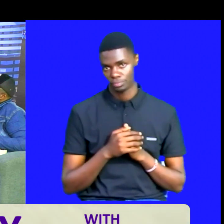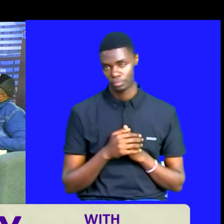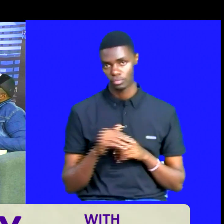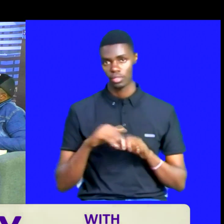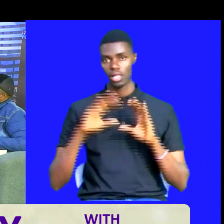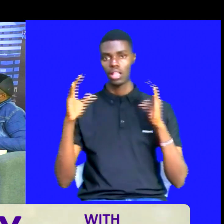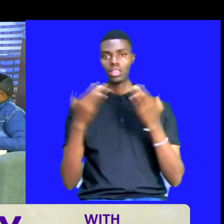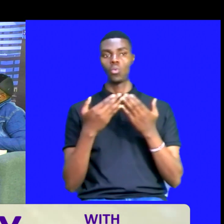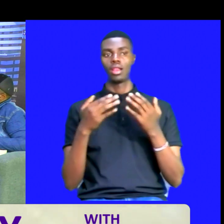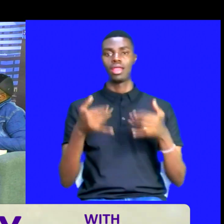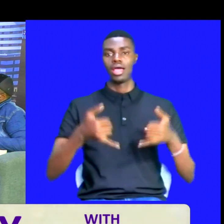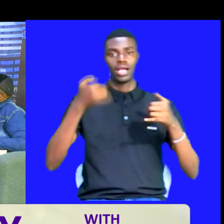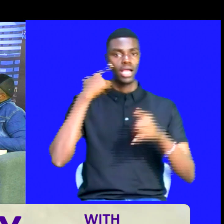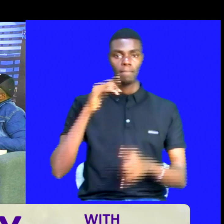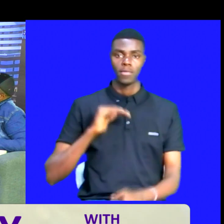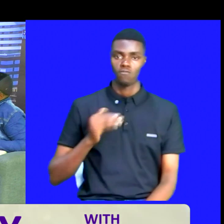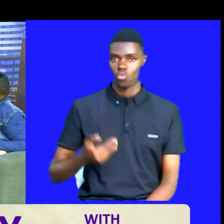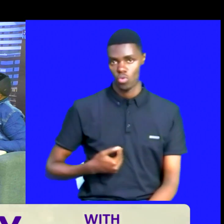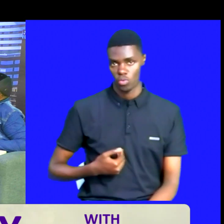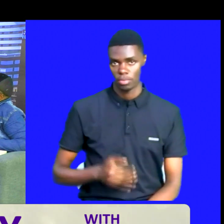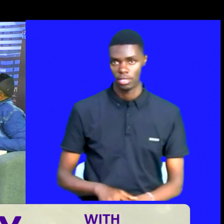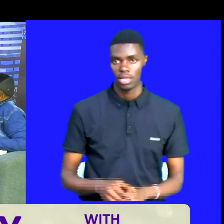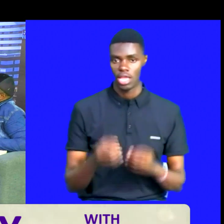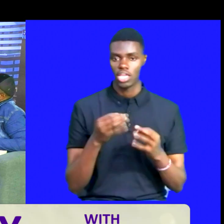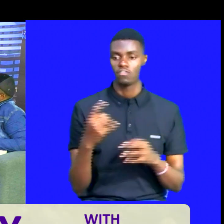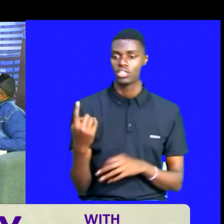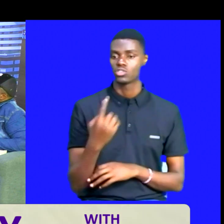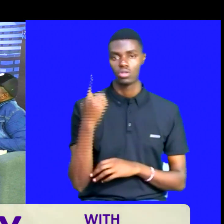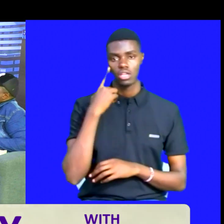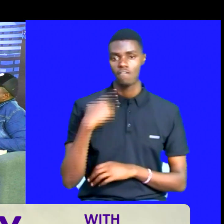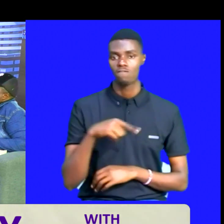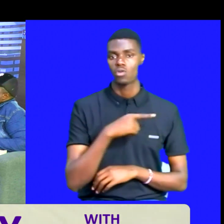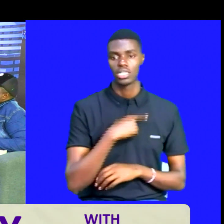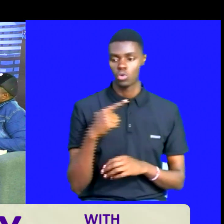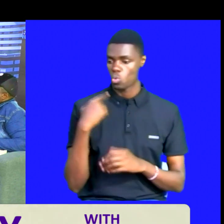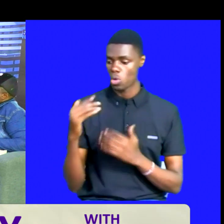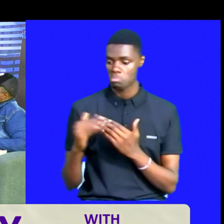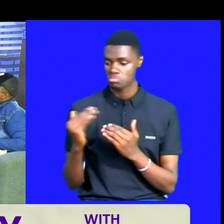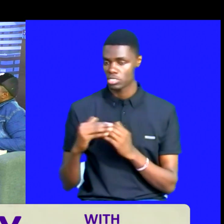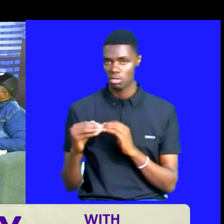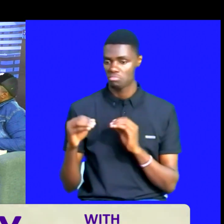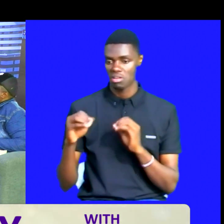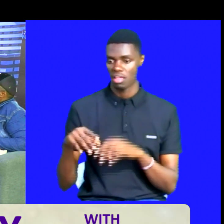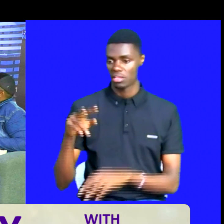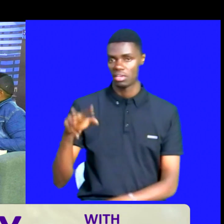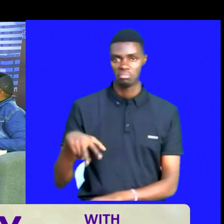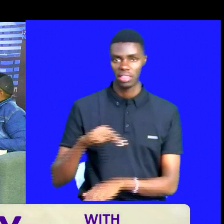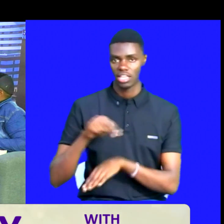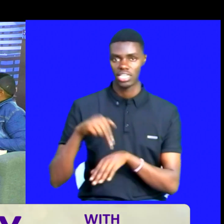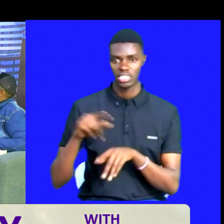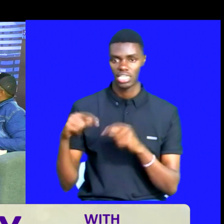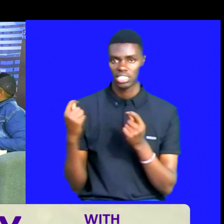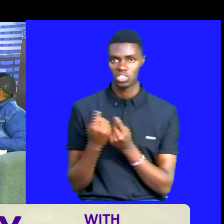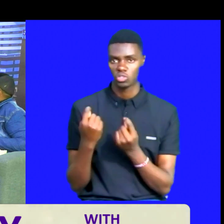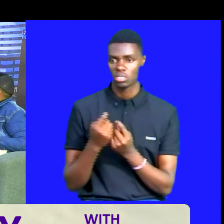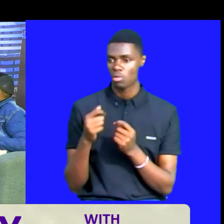the World Cup for women. Right. Yeah. So that even if it is only for us who are not even being treated like we are the national team, which has